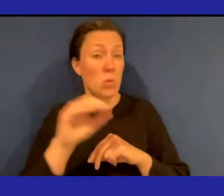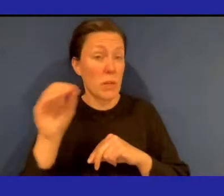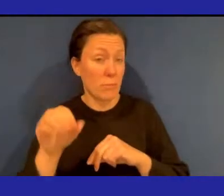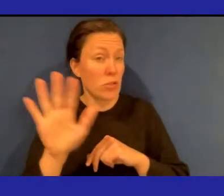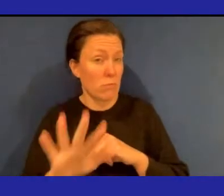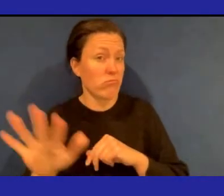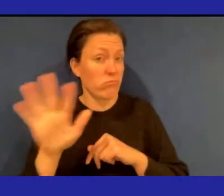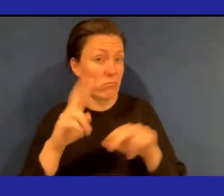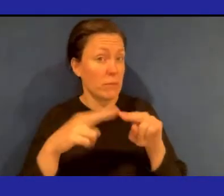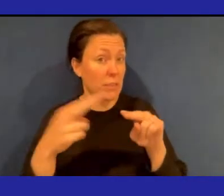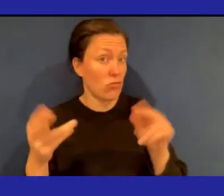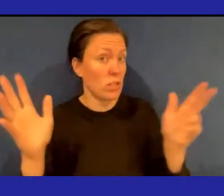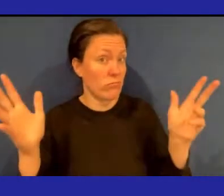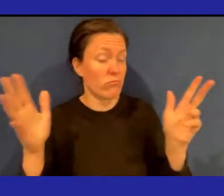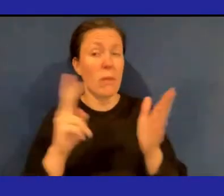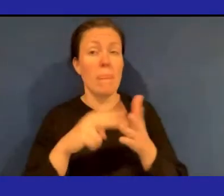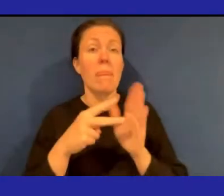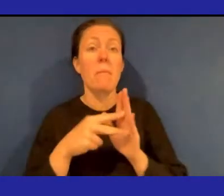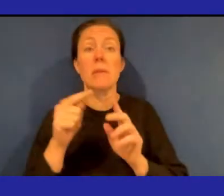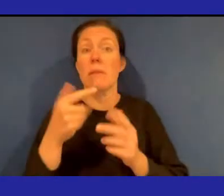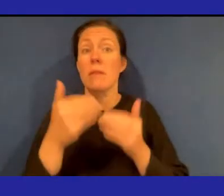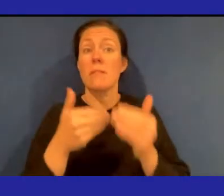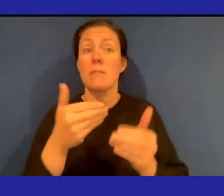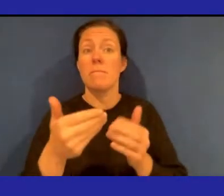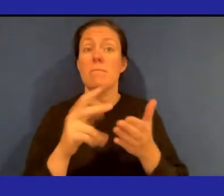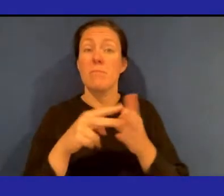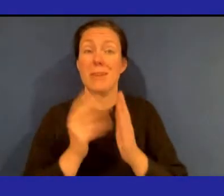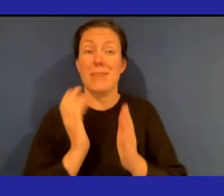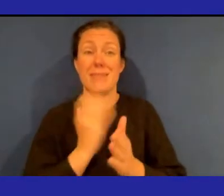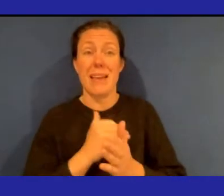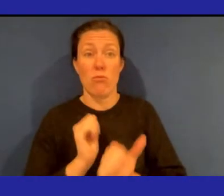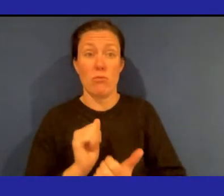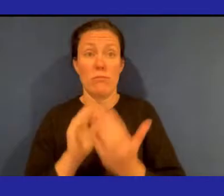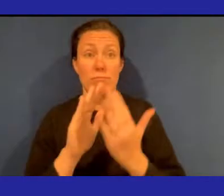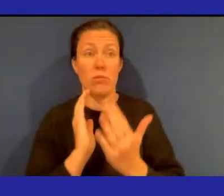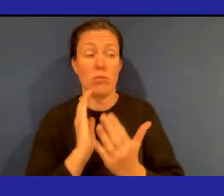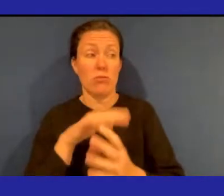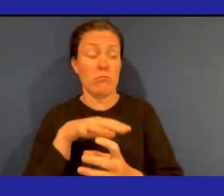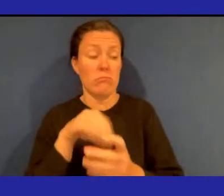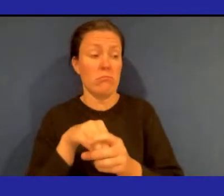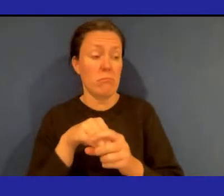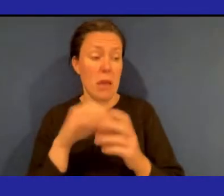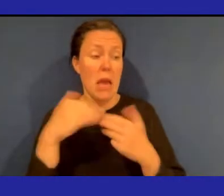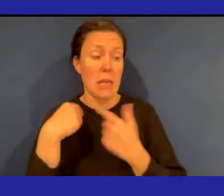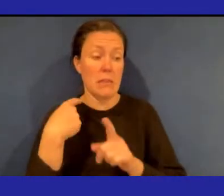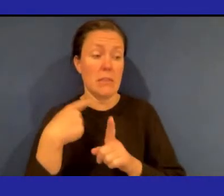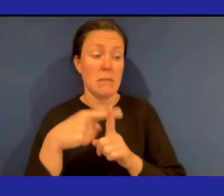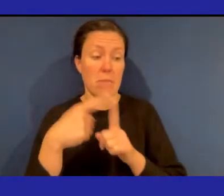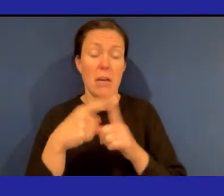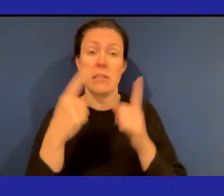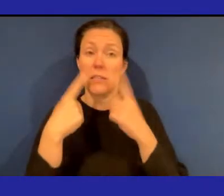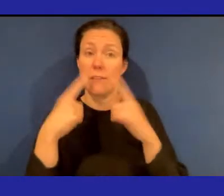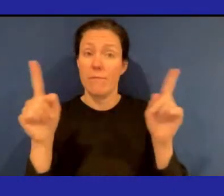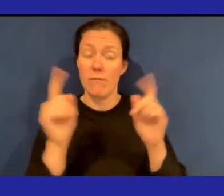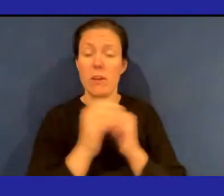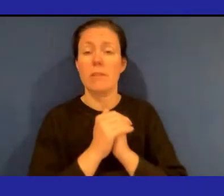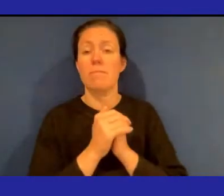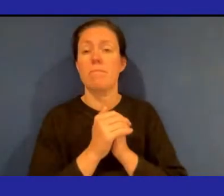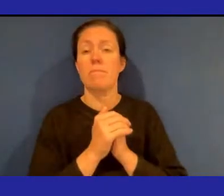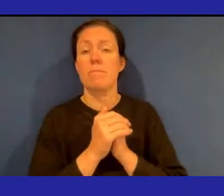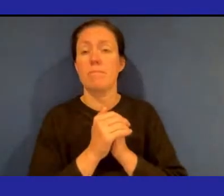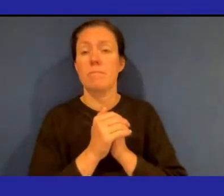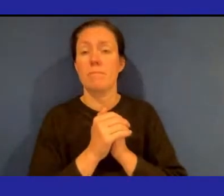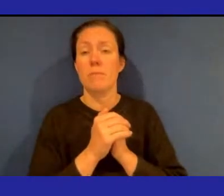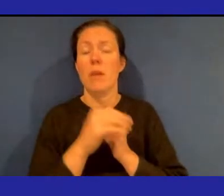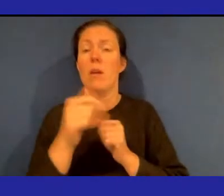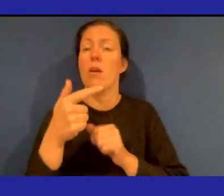This progress suggests that our interventions are having a positive effect. Though